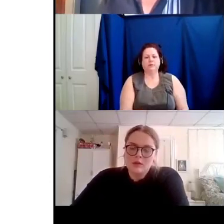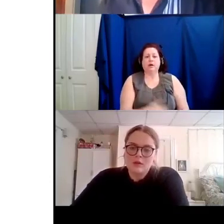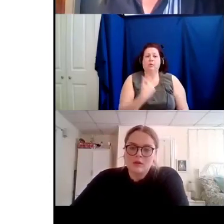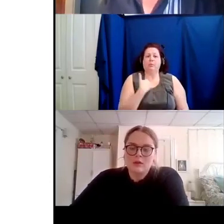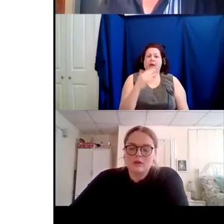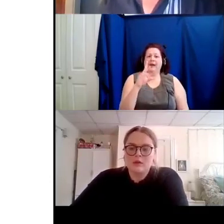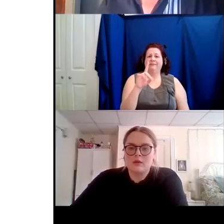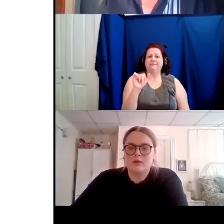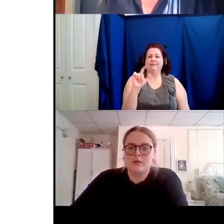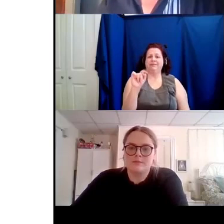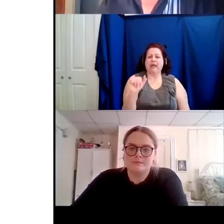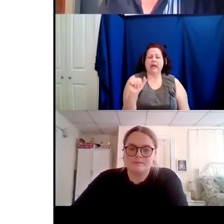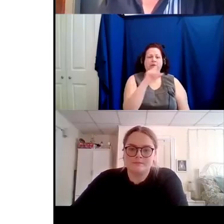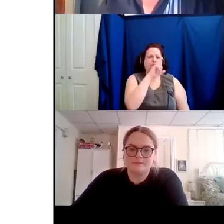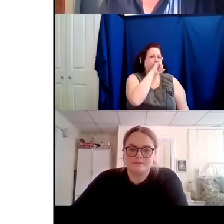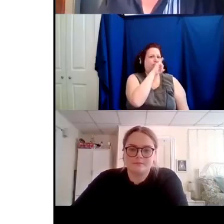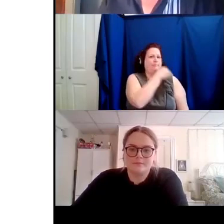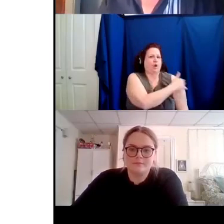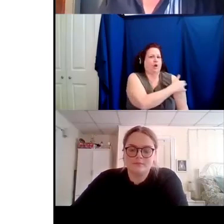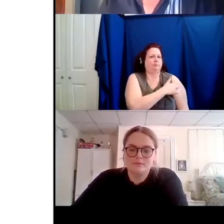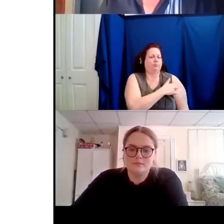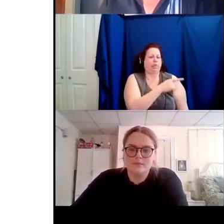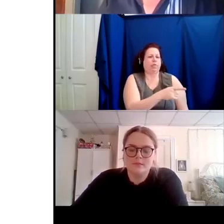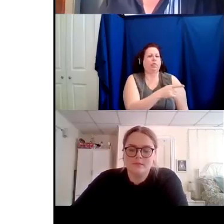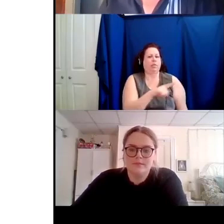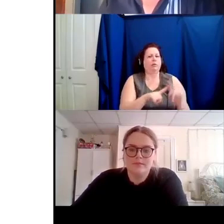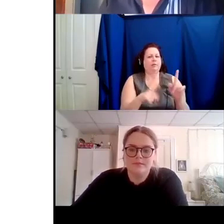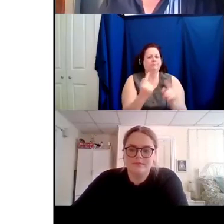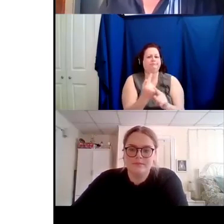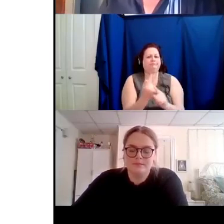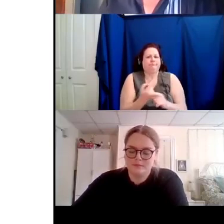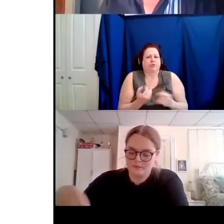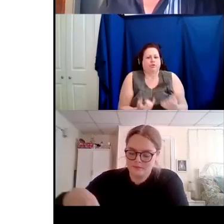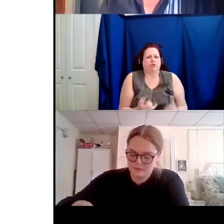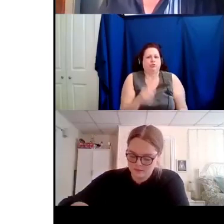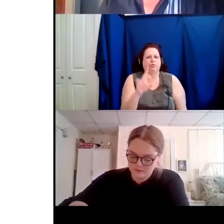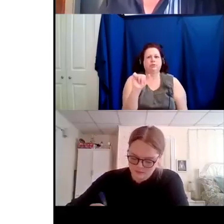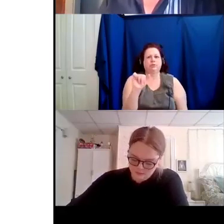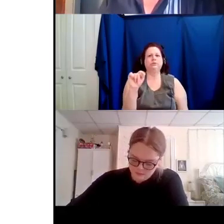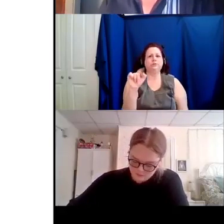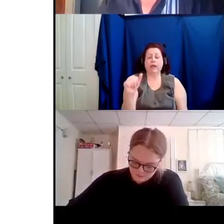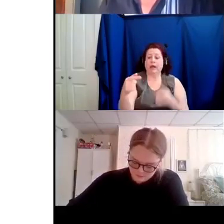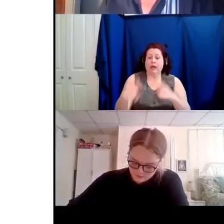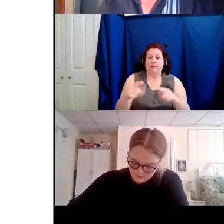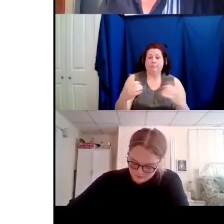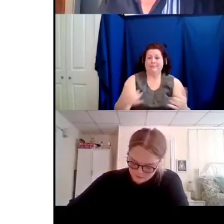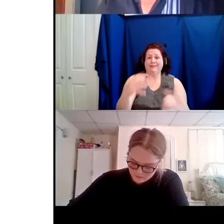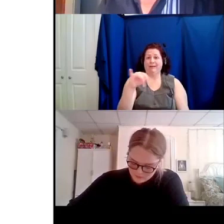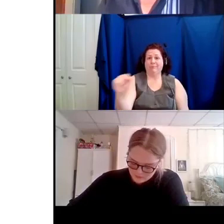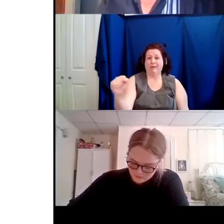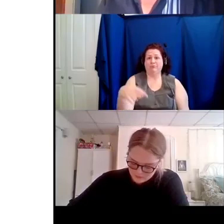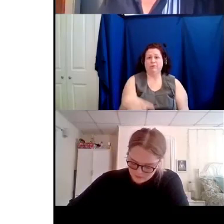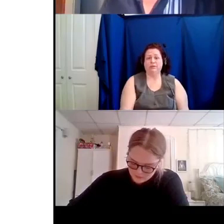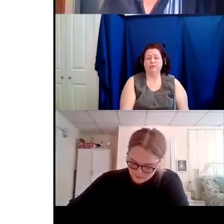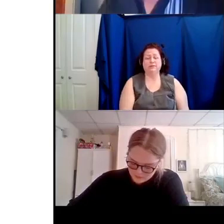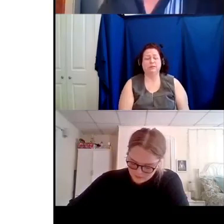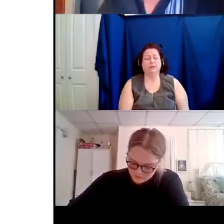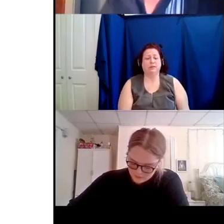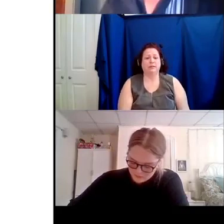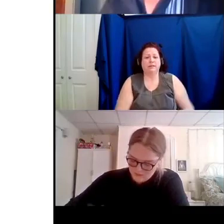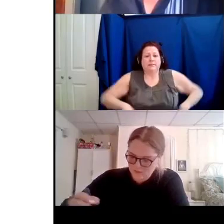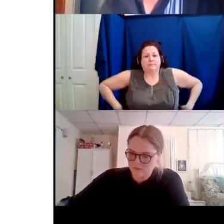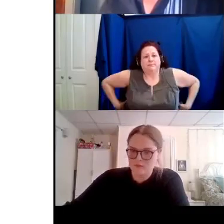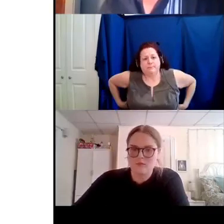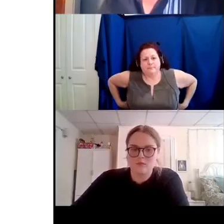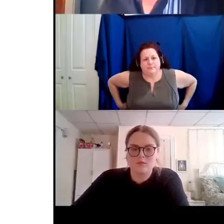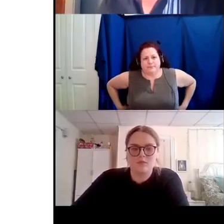here. I'm not going to say what hospital it's from, but this is accurate current data of what's happening in Massachusetts. In the,